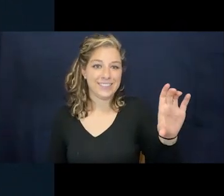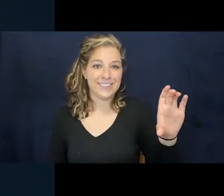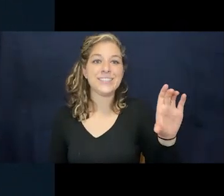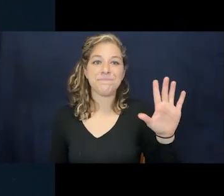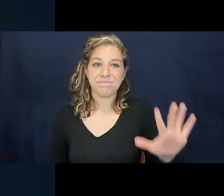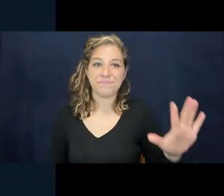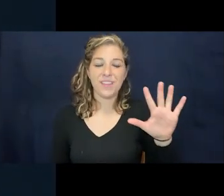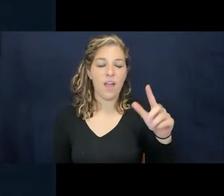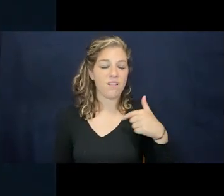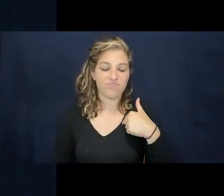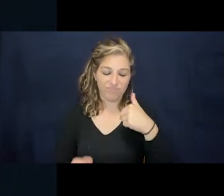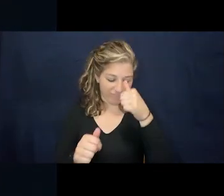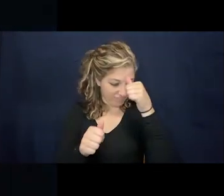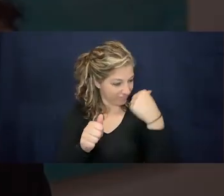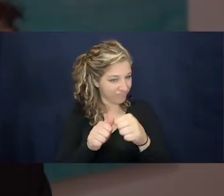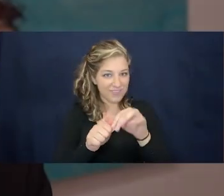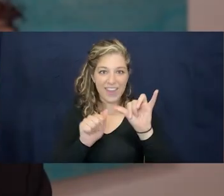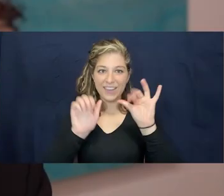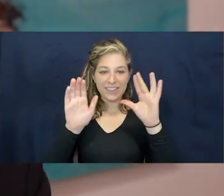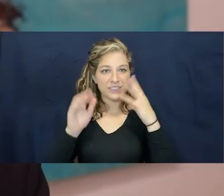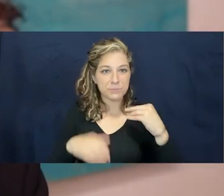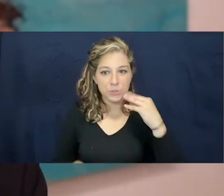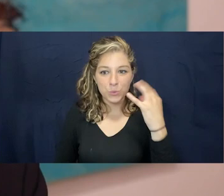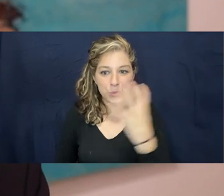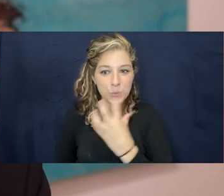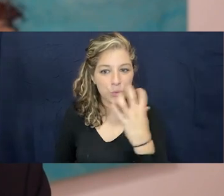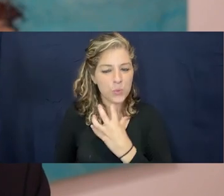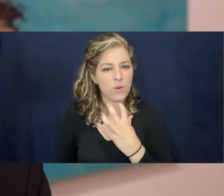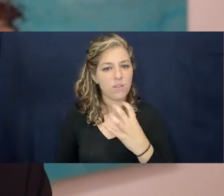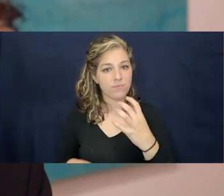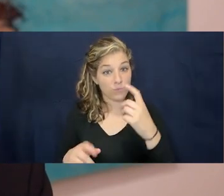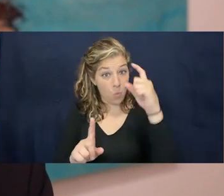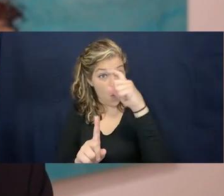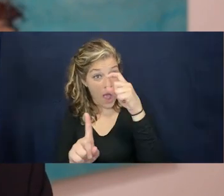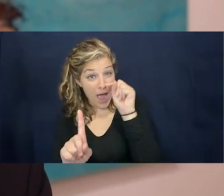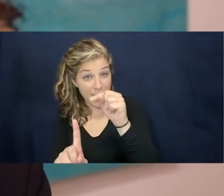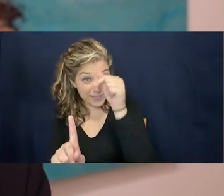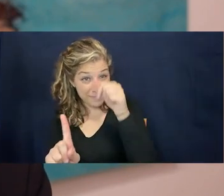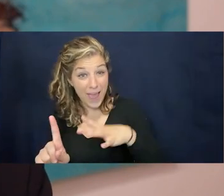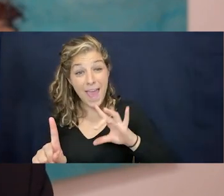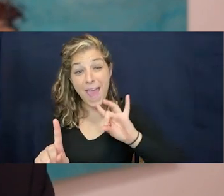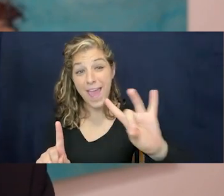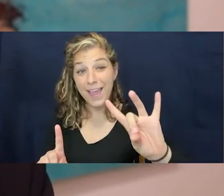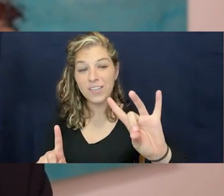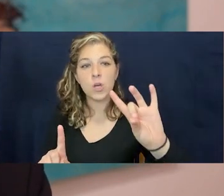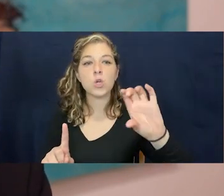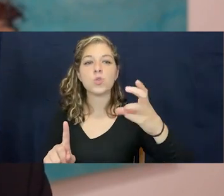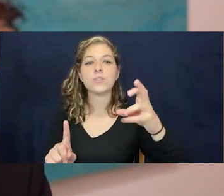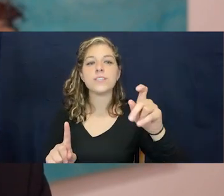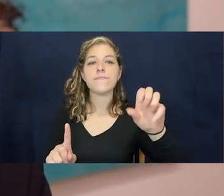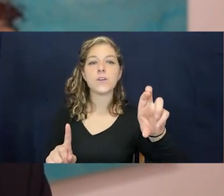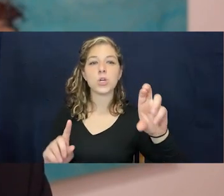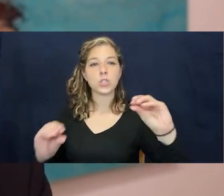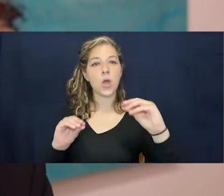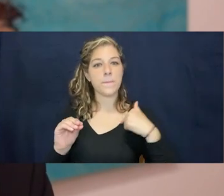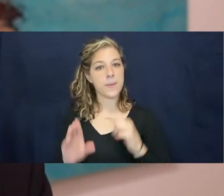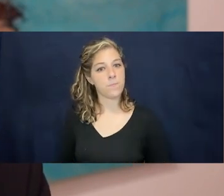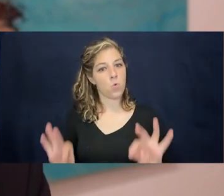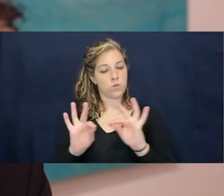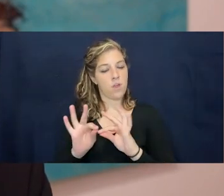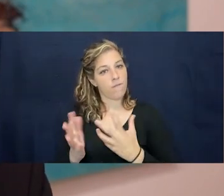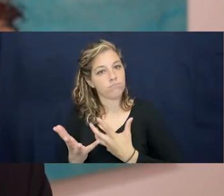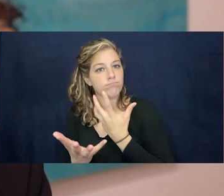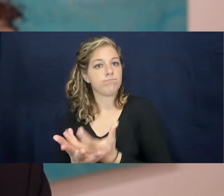at the Smithsonian in DC. I'll never forget that amazing experience and how, as a very wise young man of 8 years